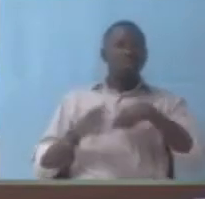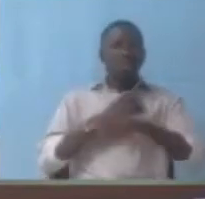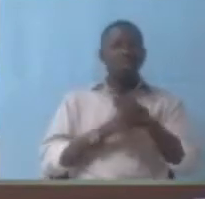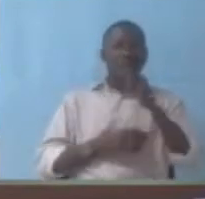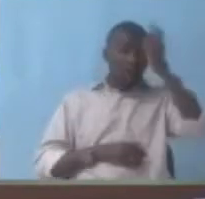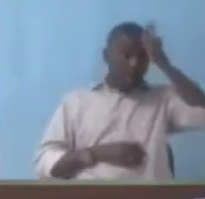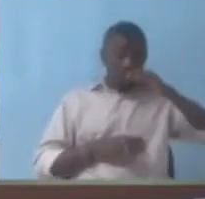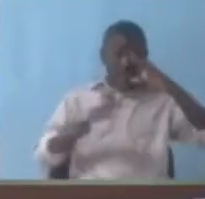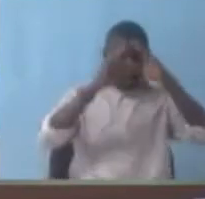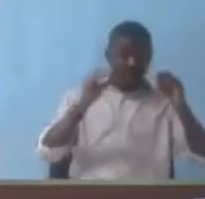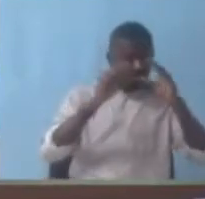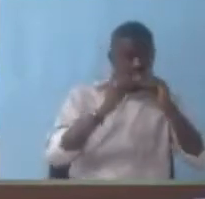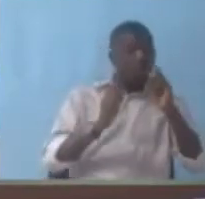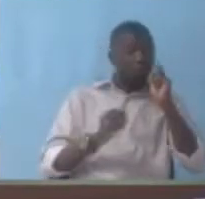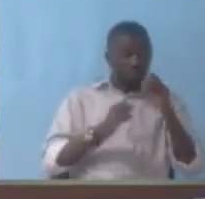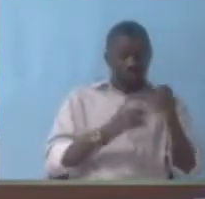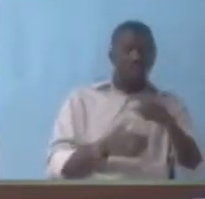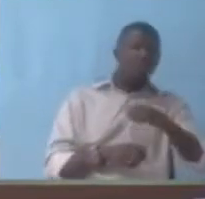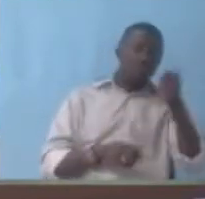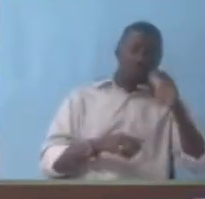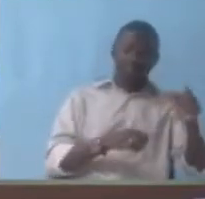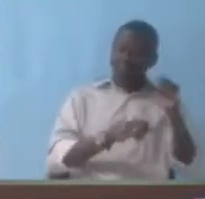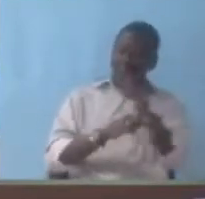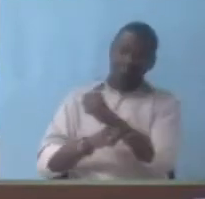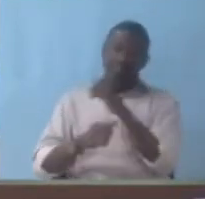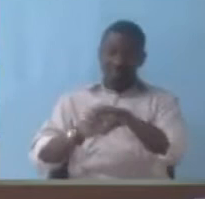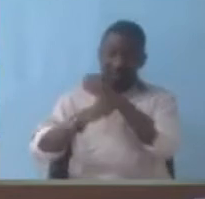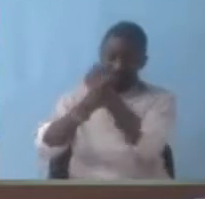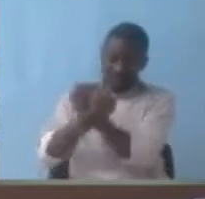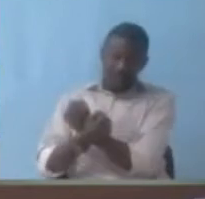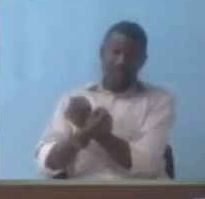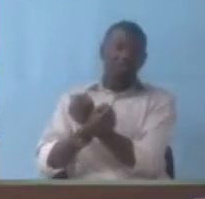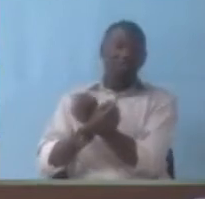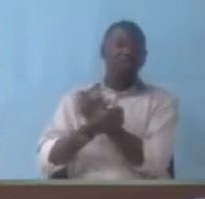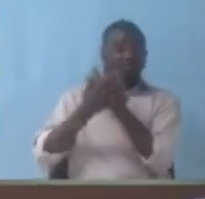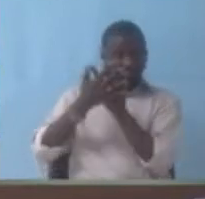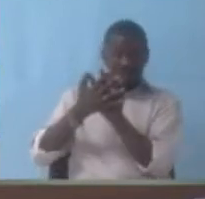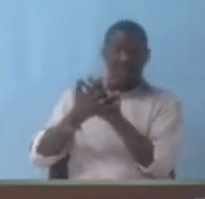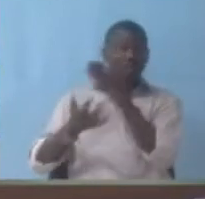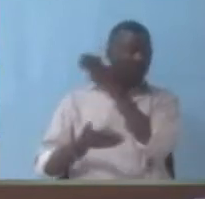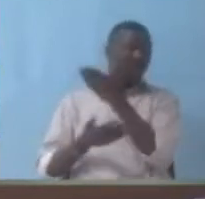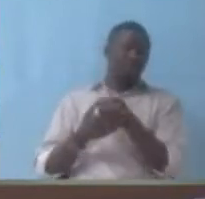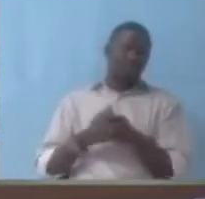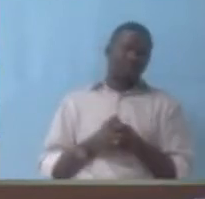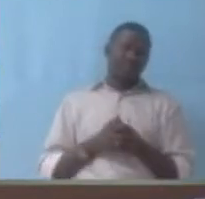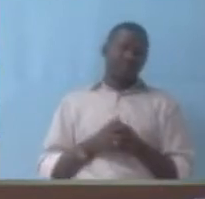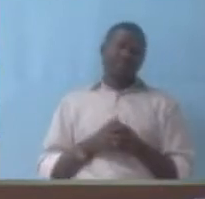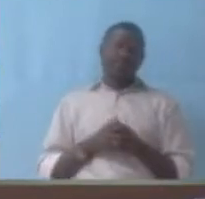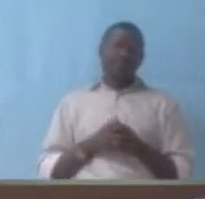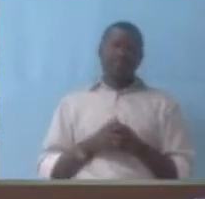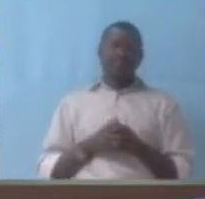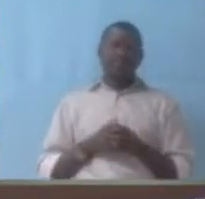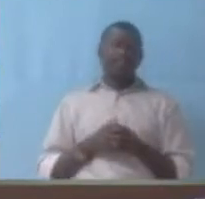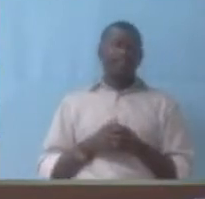mutameni alonko. Ye samba banko kaso bunda bala kate soronje hana manke police station lu damantide bari ye samba